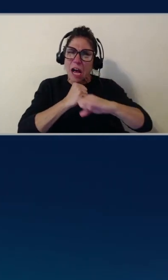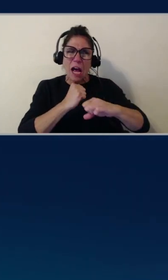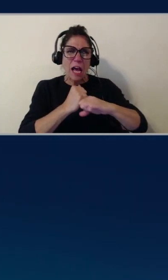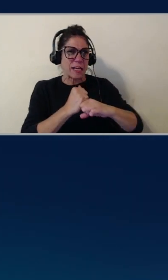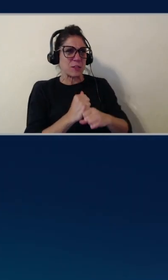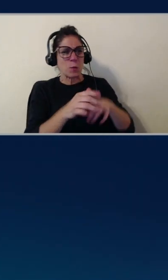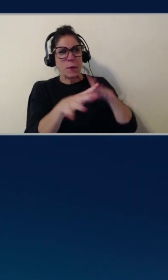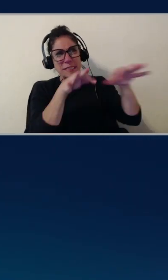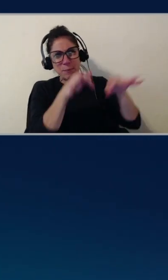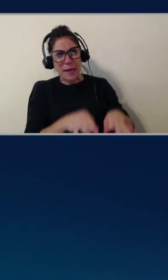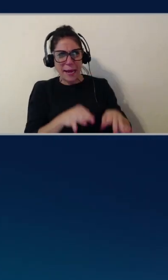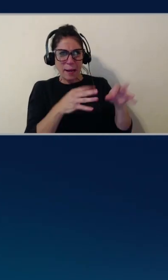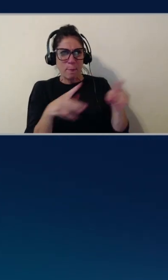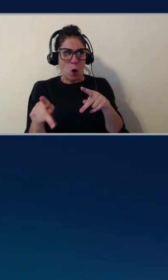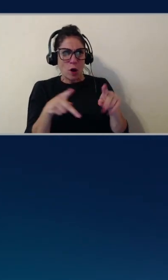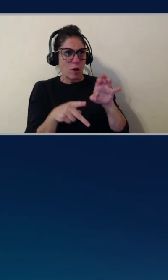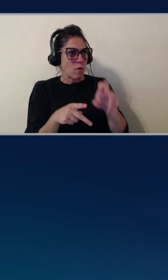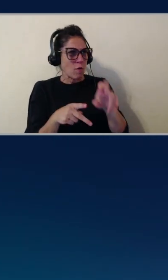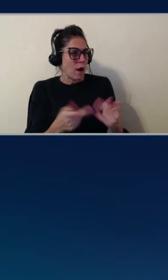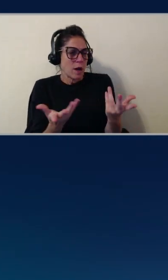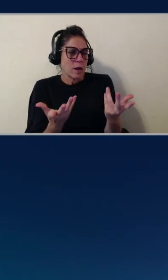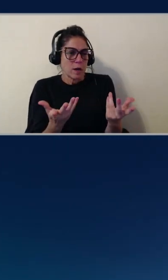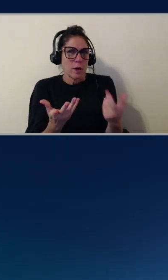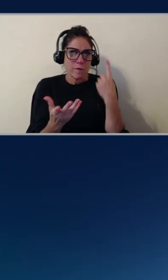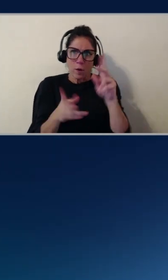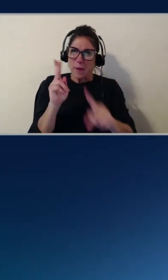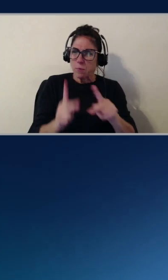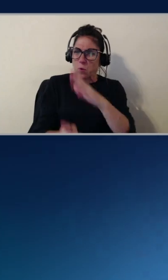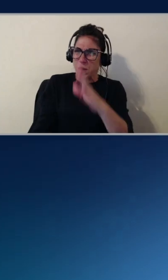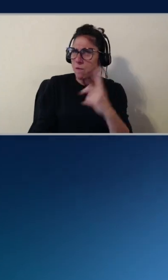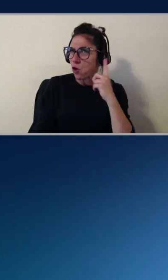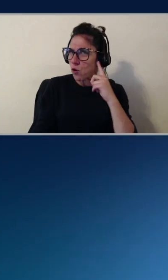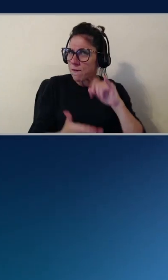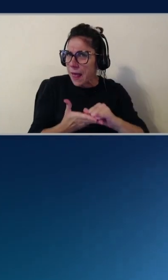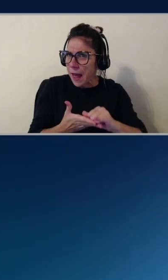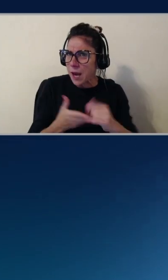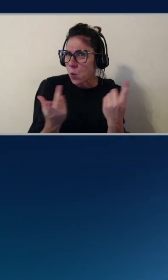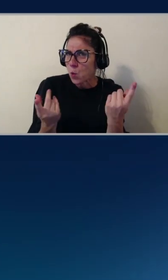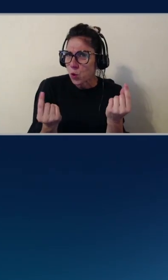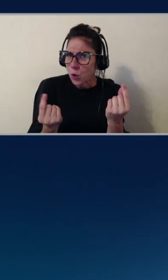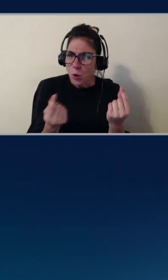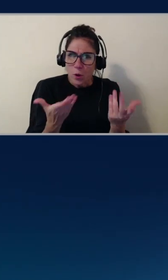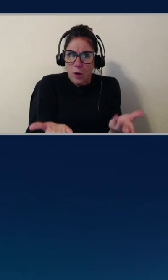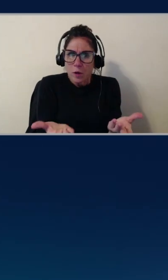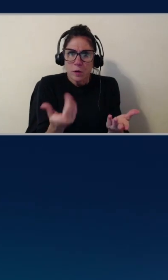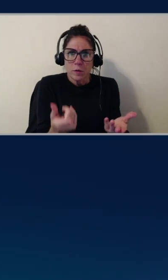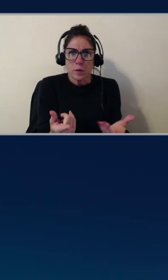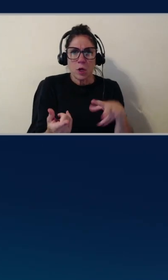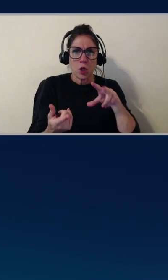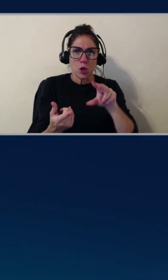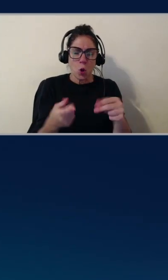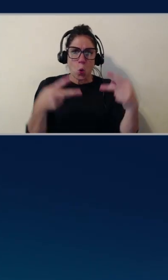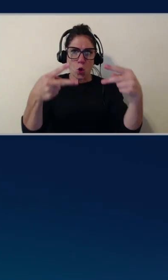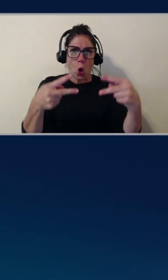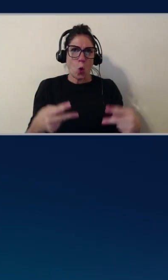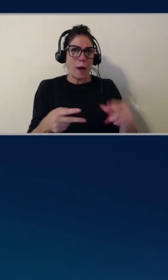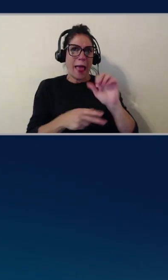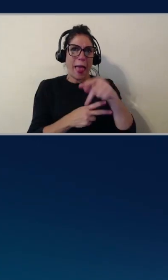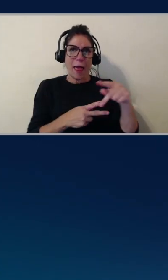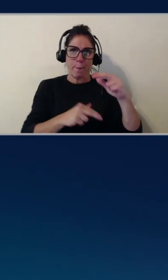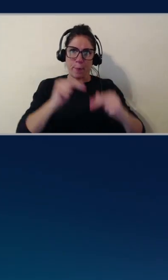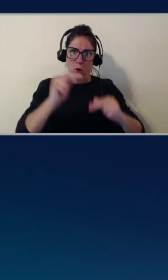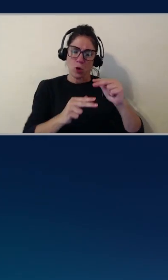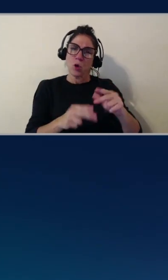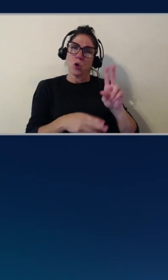What do you tell them PartyRock is there for, and what should they build with it? So it's a no-code app builder using generative